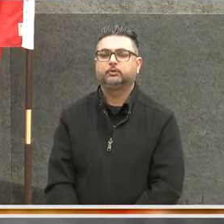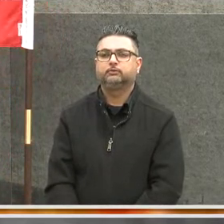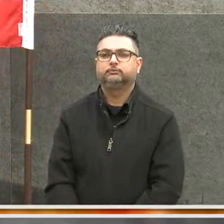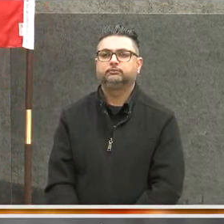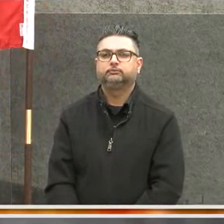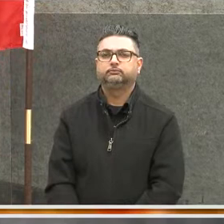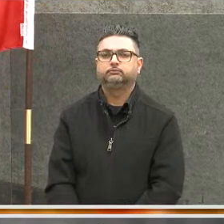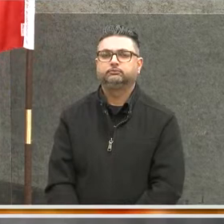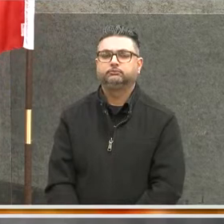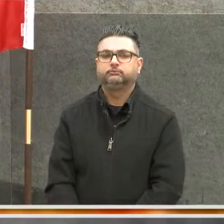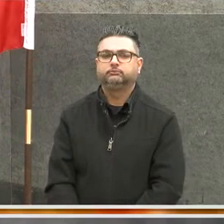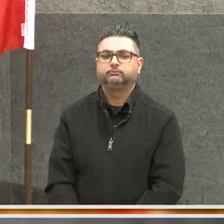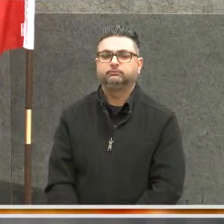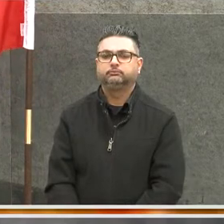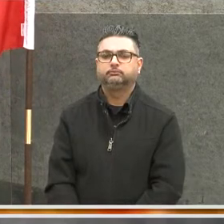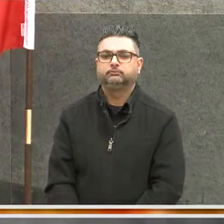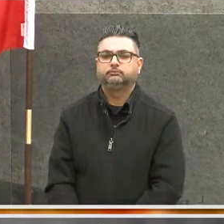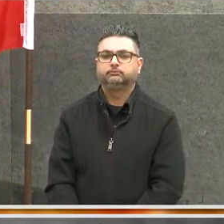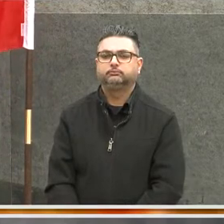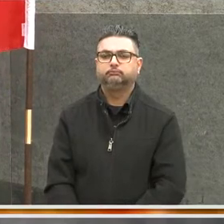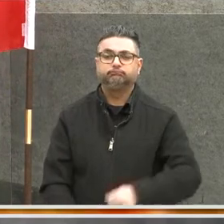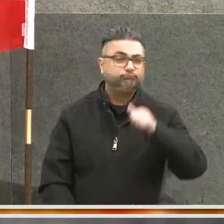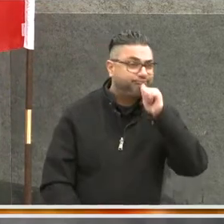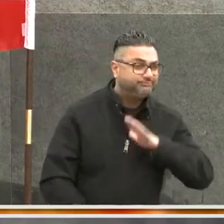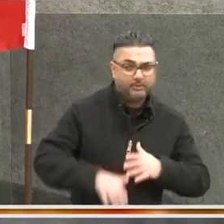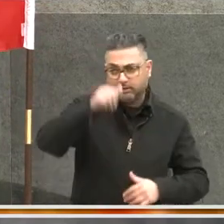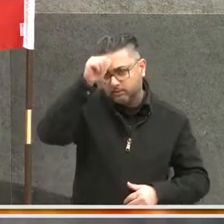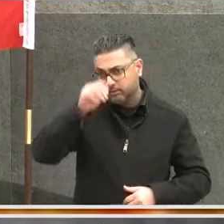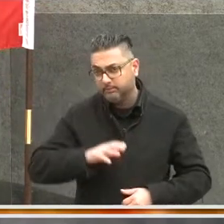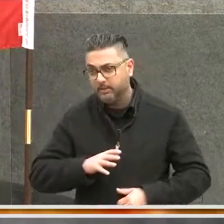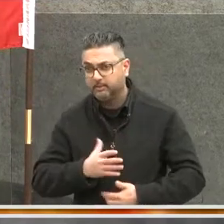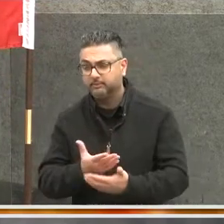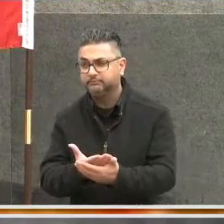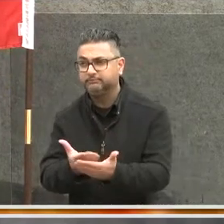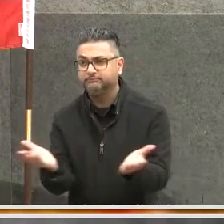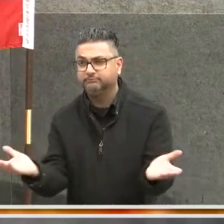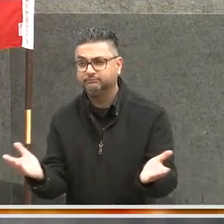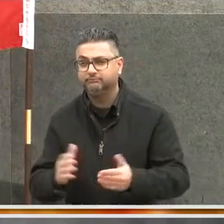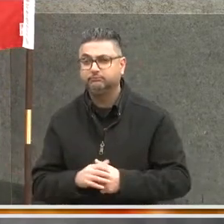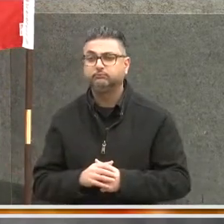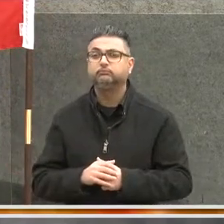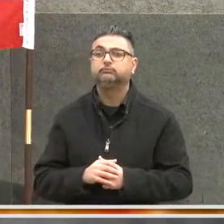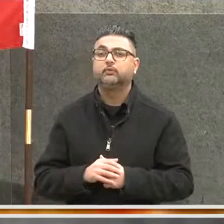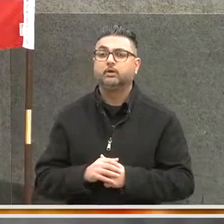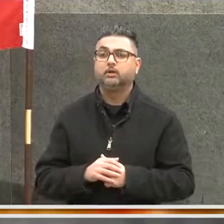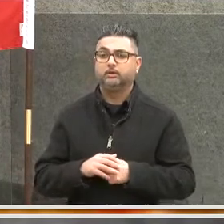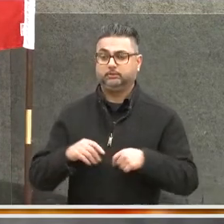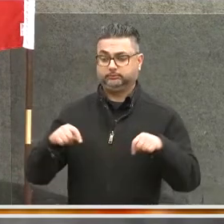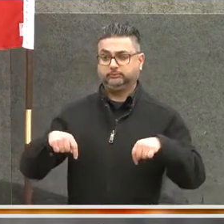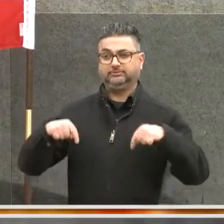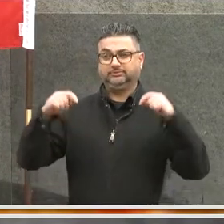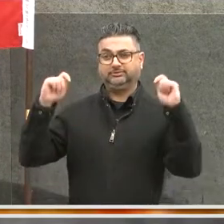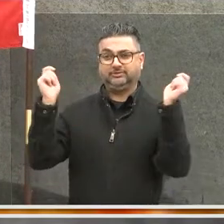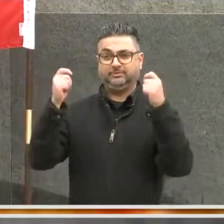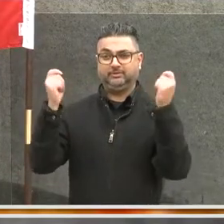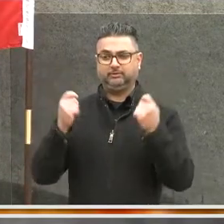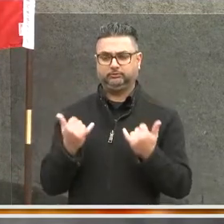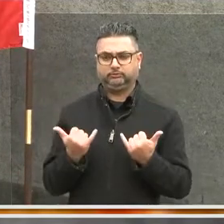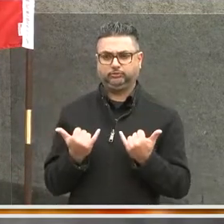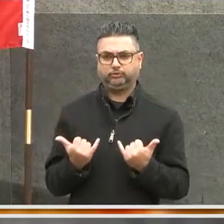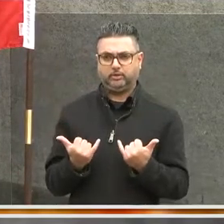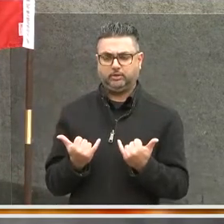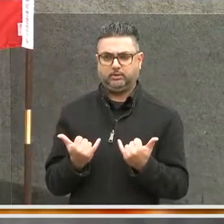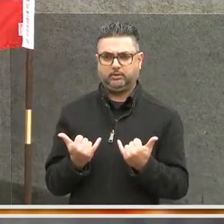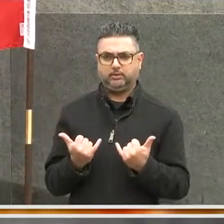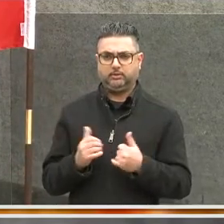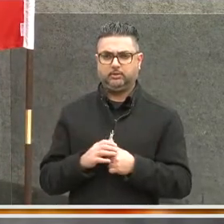Ladies and gentlemen, this is one last component of our ceremony today. Please turn your attention to the